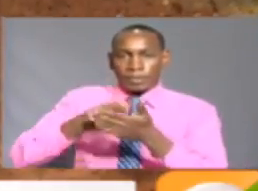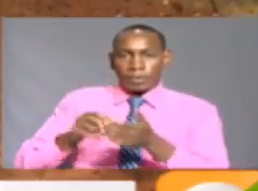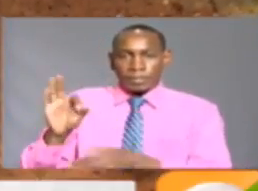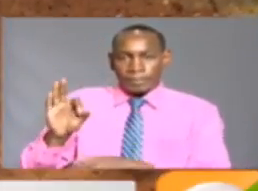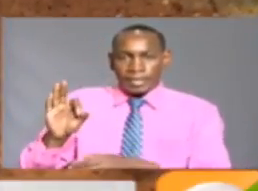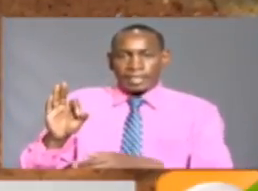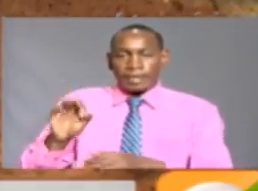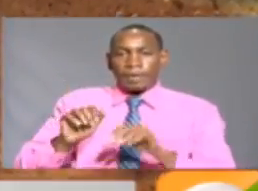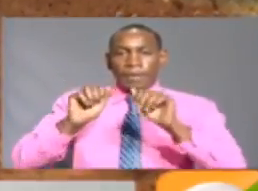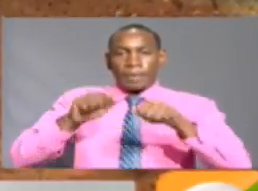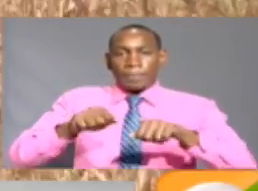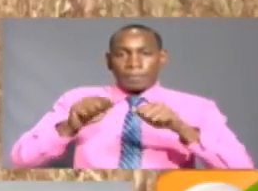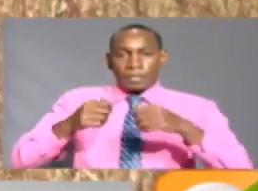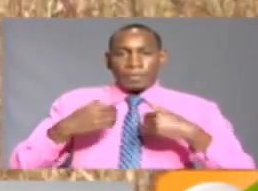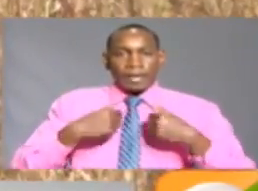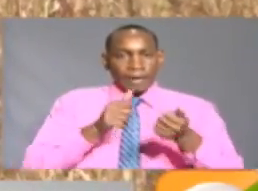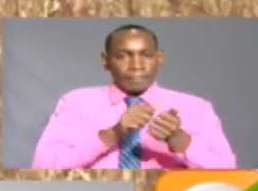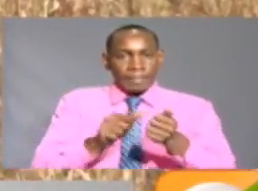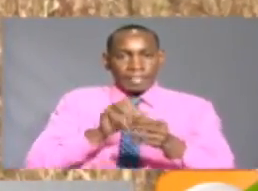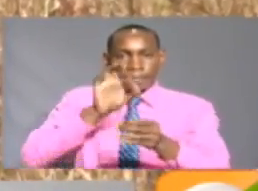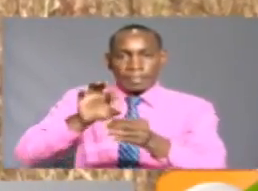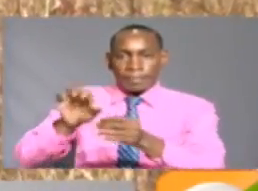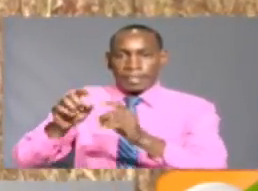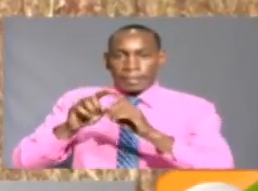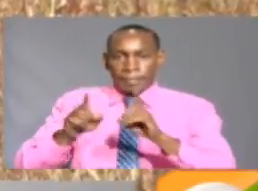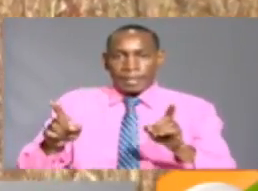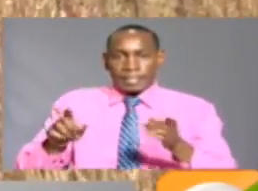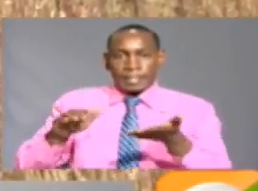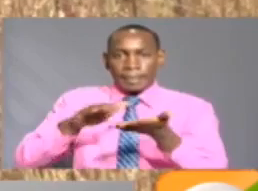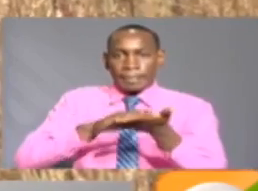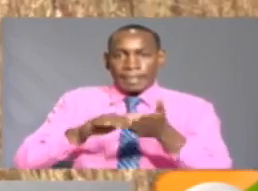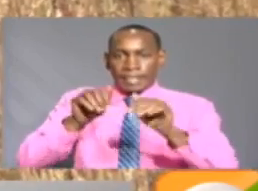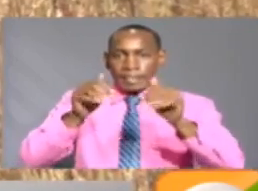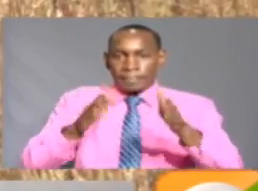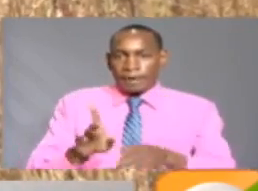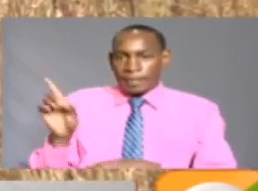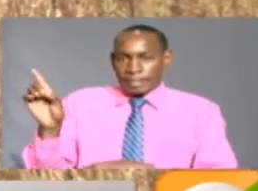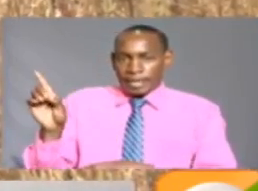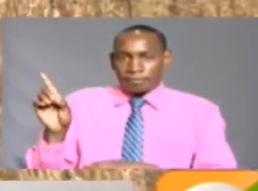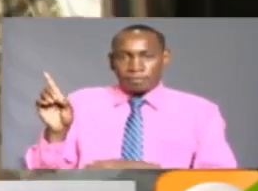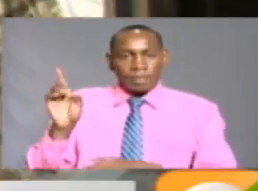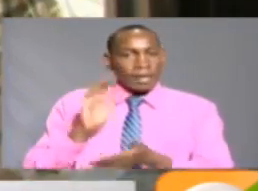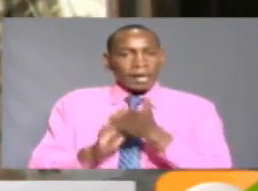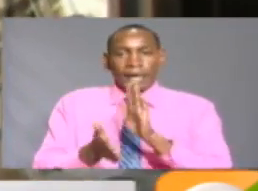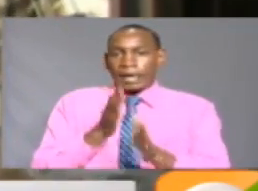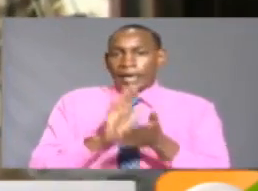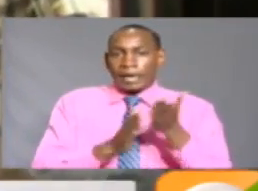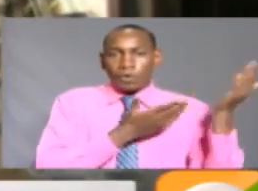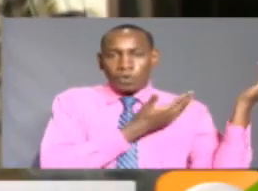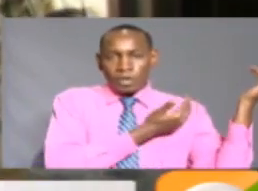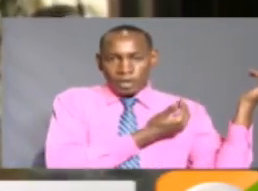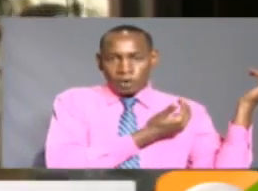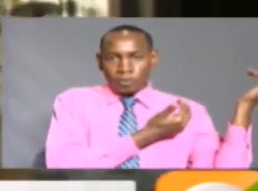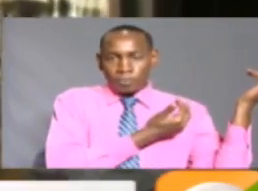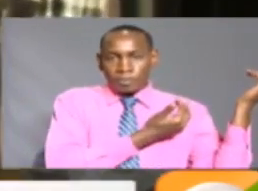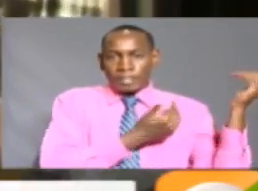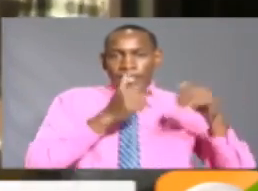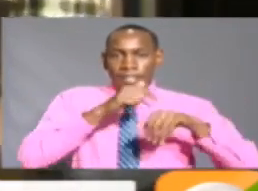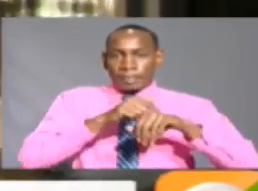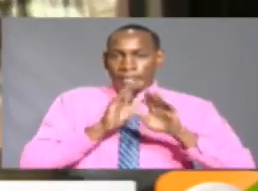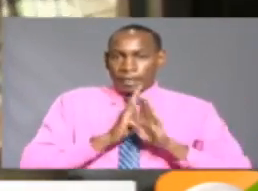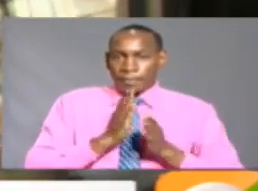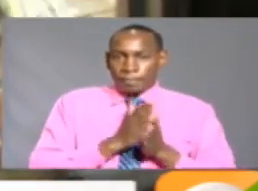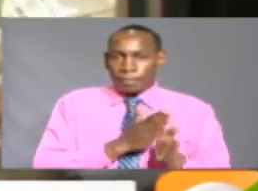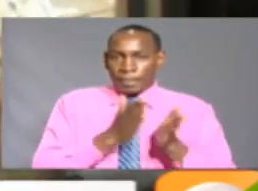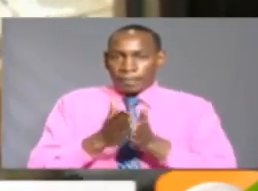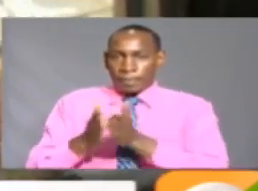will get to sow his maize seeds. But to Cherangani-based farmer Dennis Ndiwa, there's nothing to be hopeful about this preparation season. To